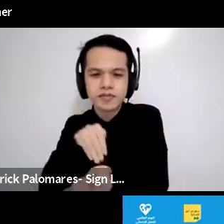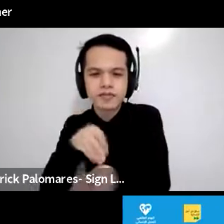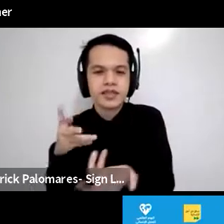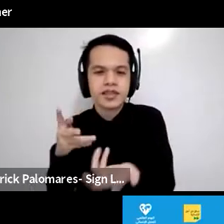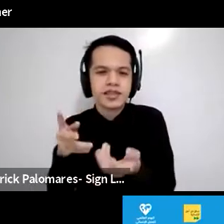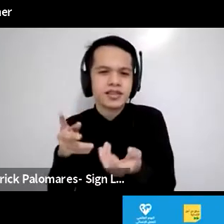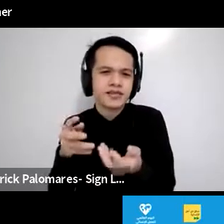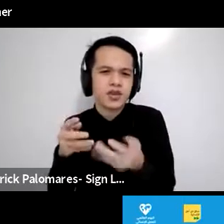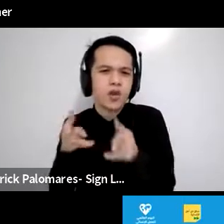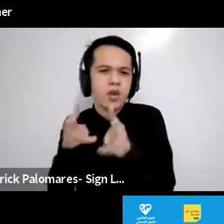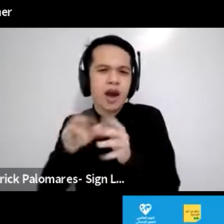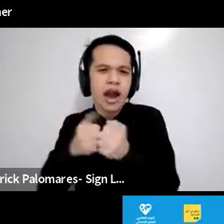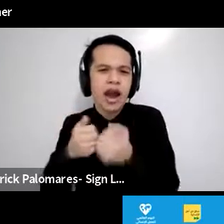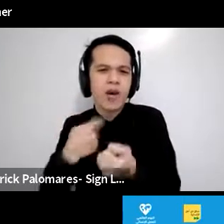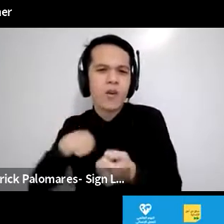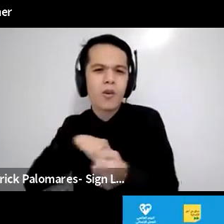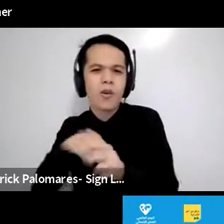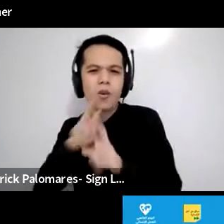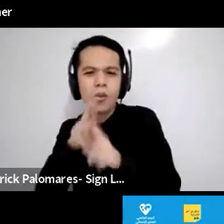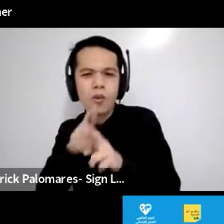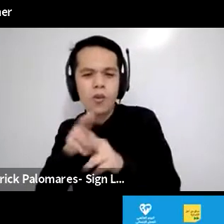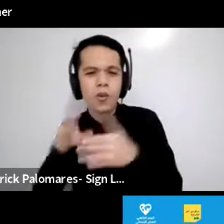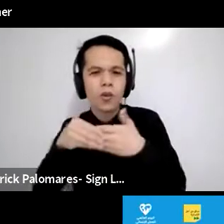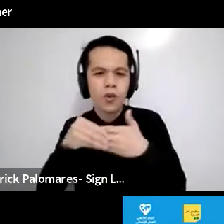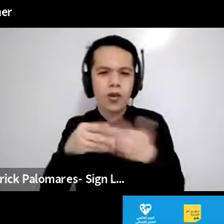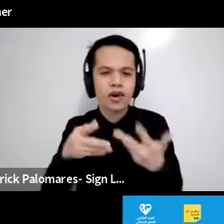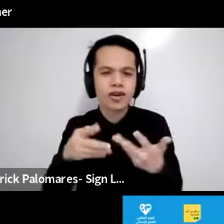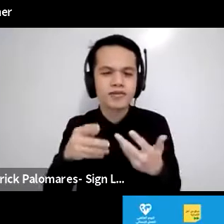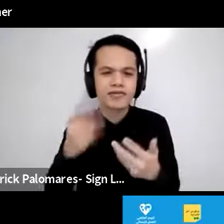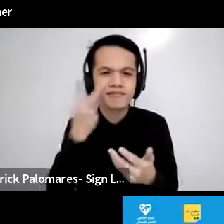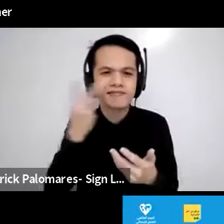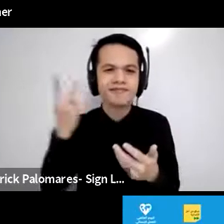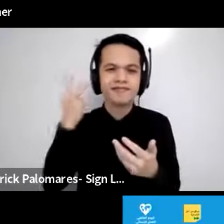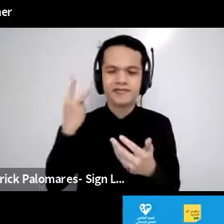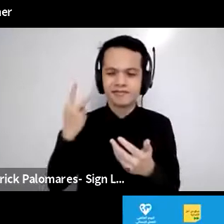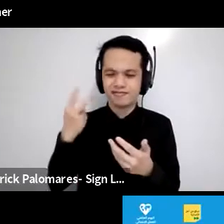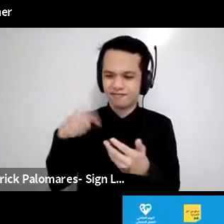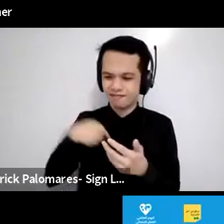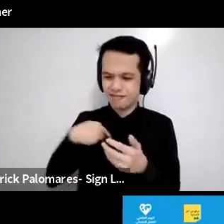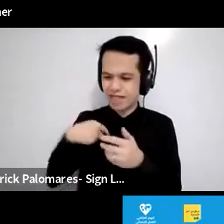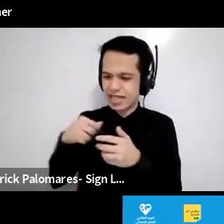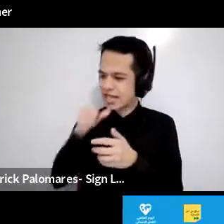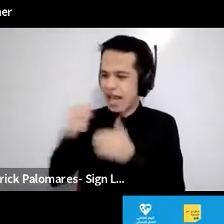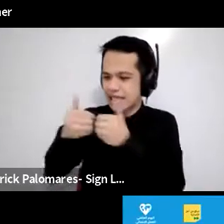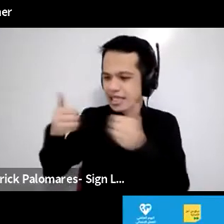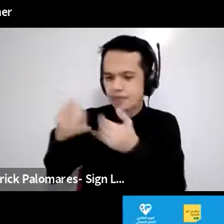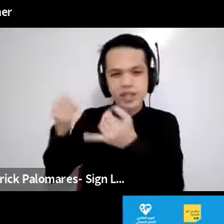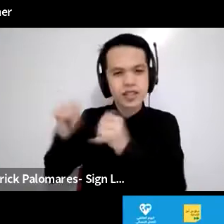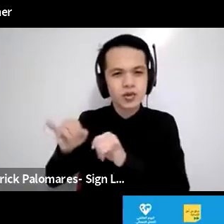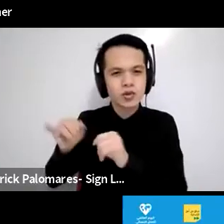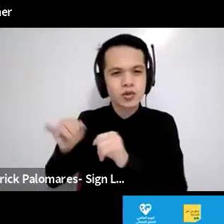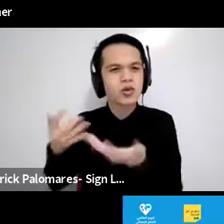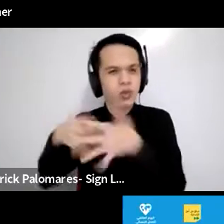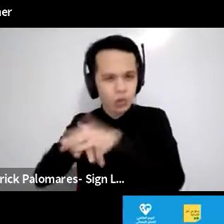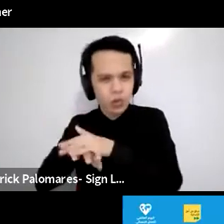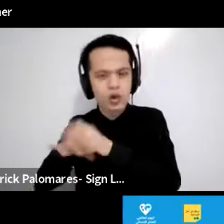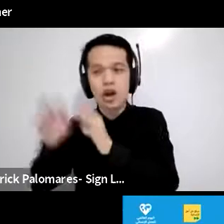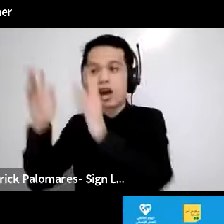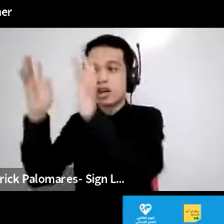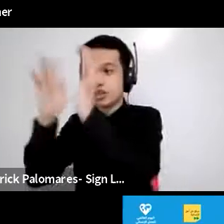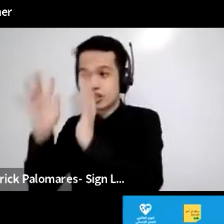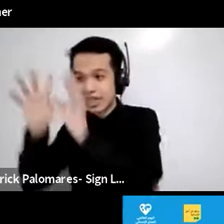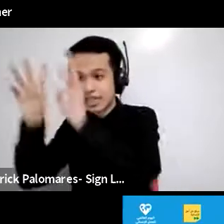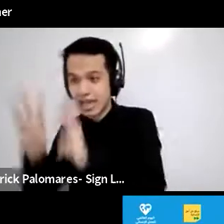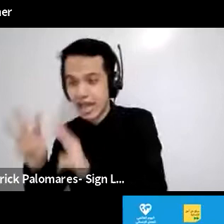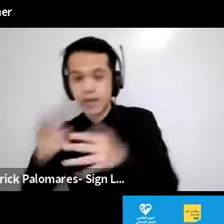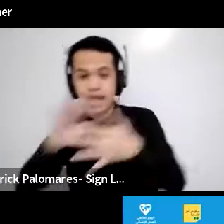we responded and adapted was remembering that they're not separate issues, that in order to campaign for climate justice, we have to